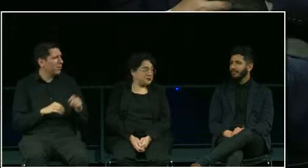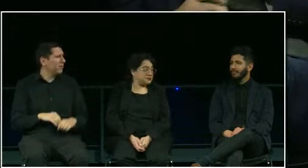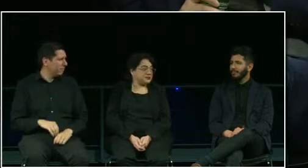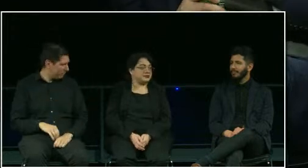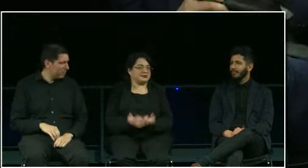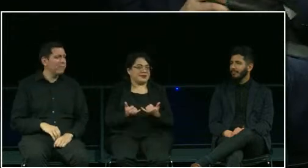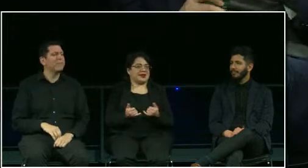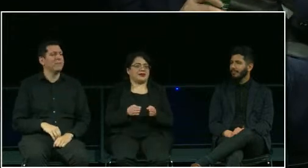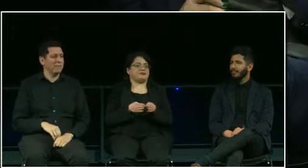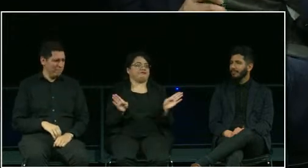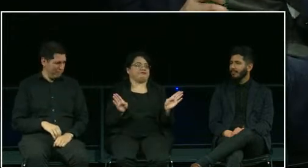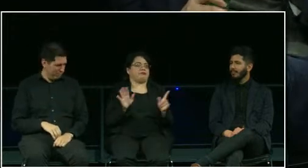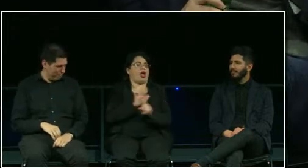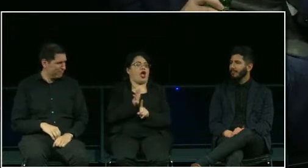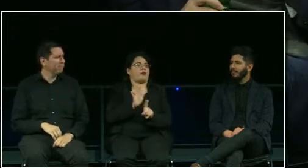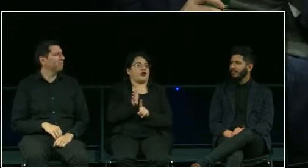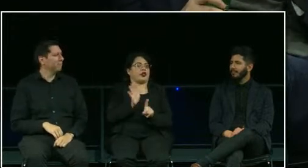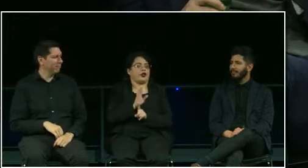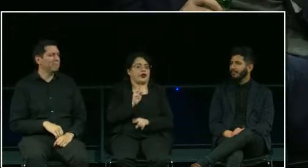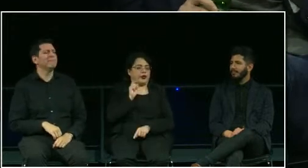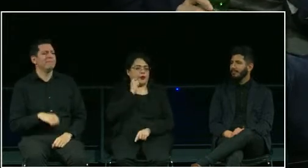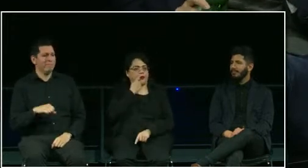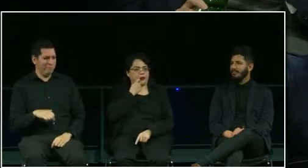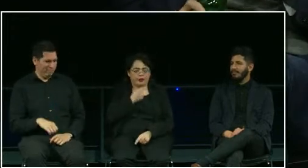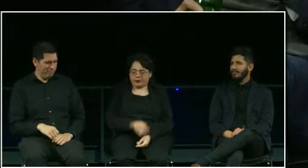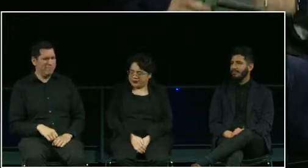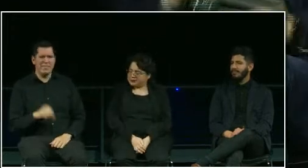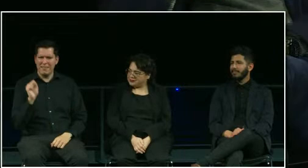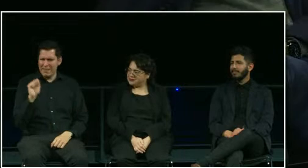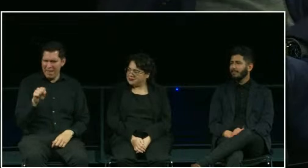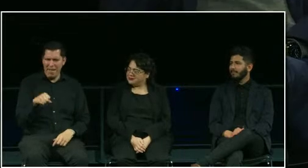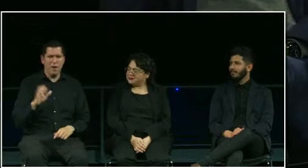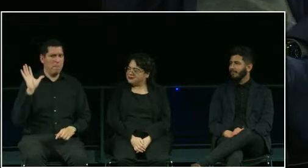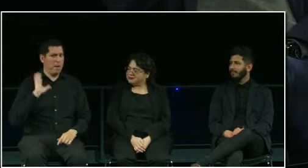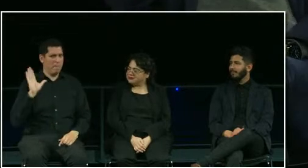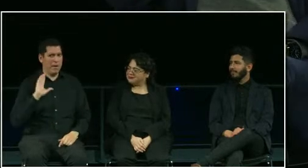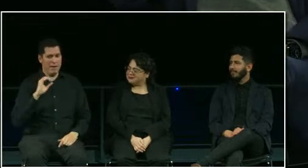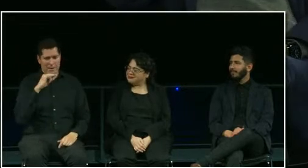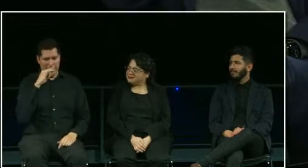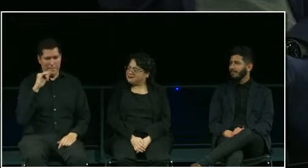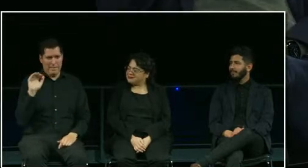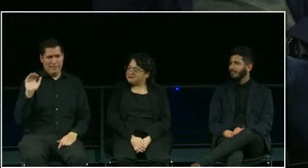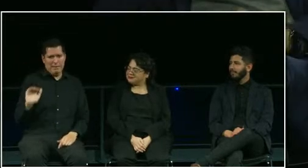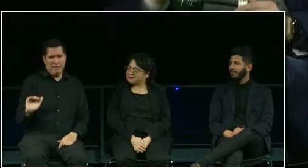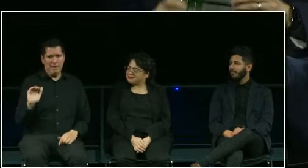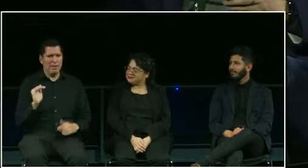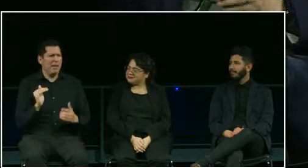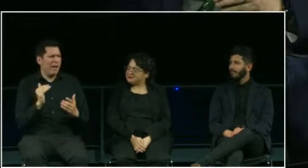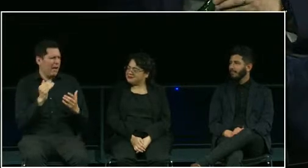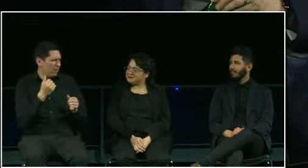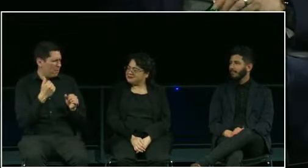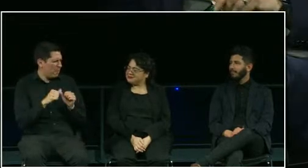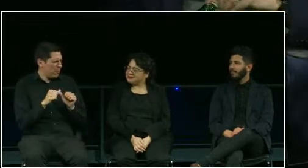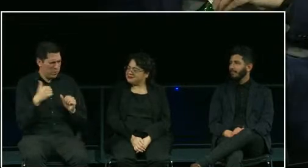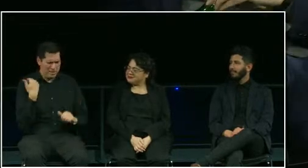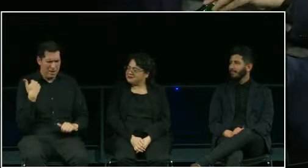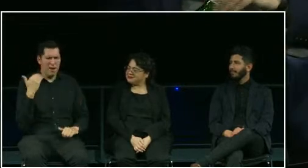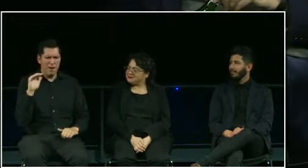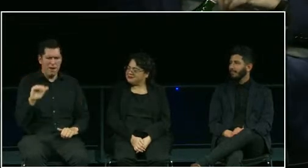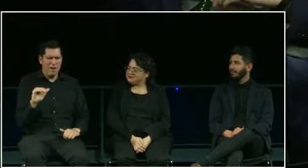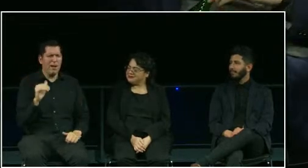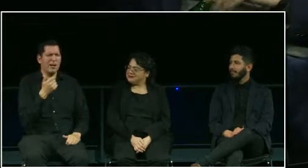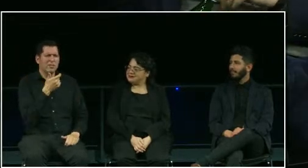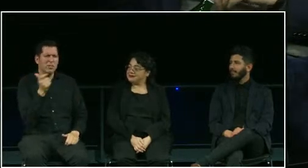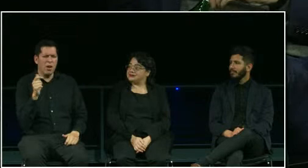It's mainstream. It's cool. When I was a kid, I was probably, I don't know how old I was, a young kid, and I saw